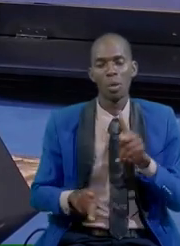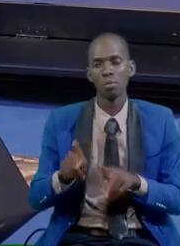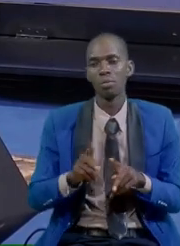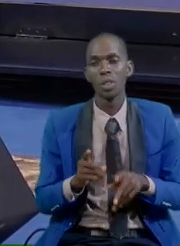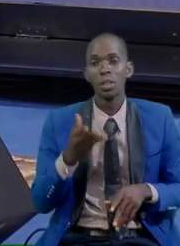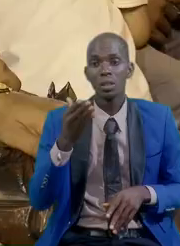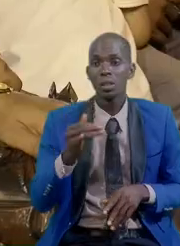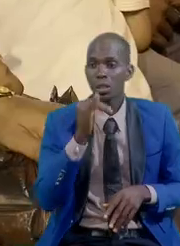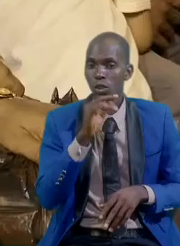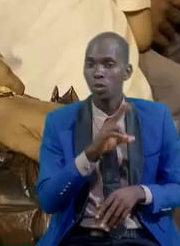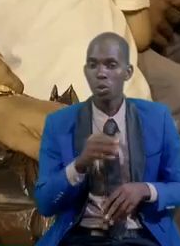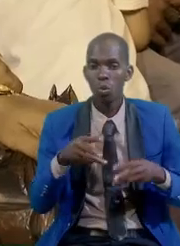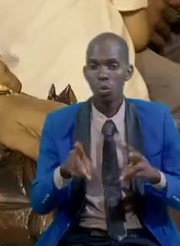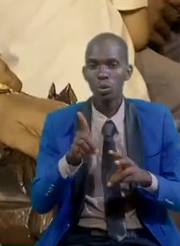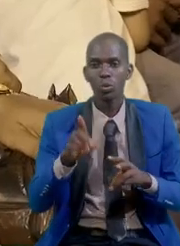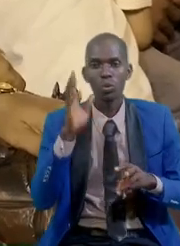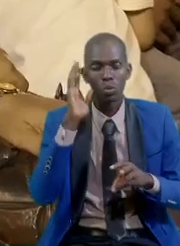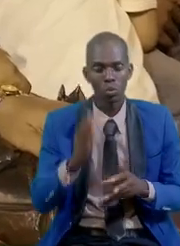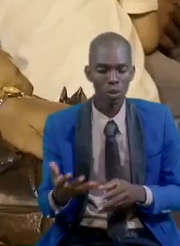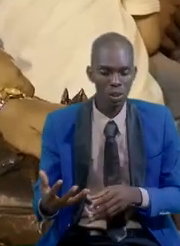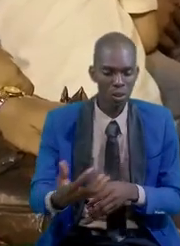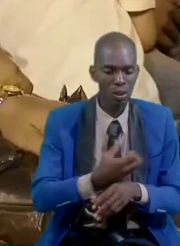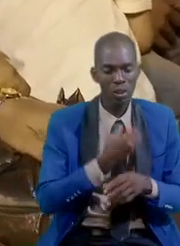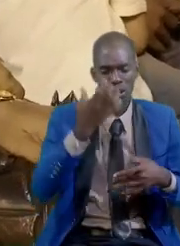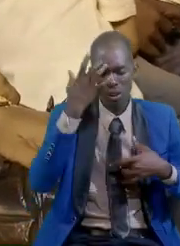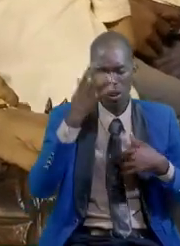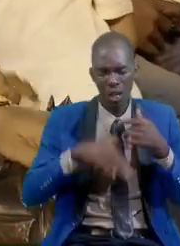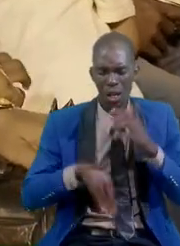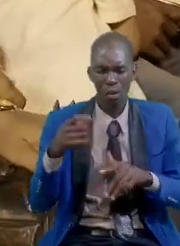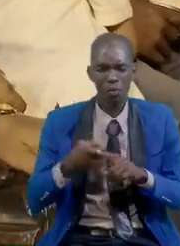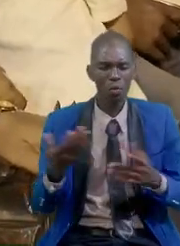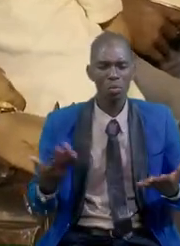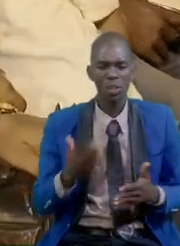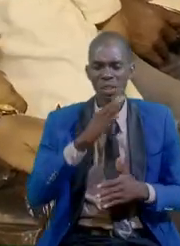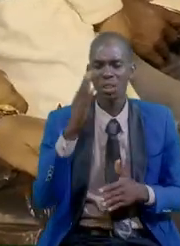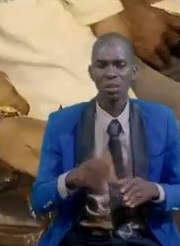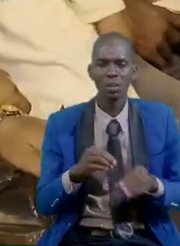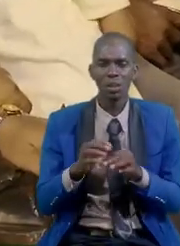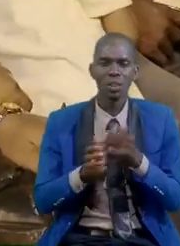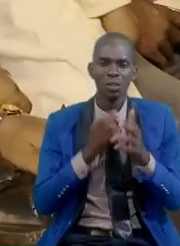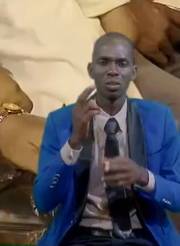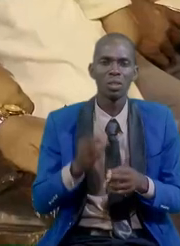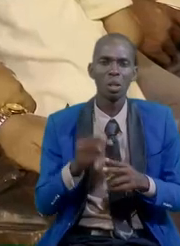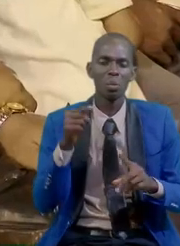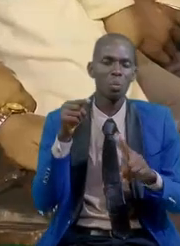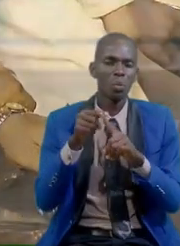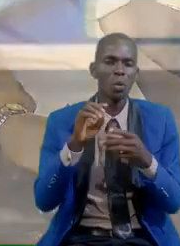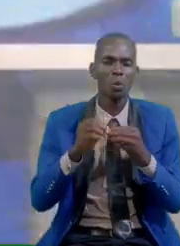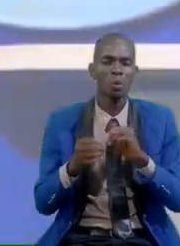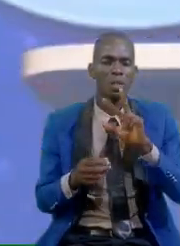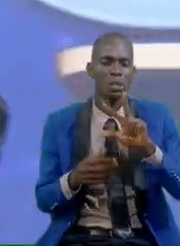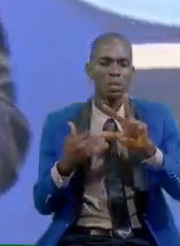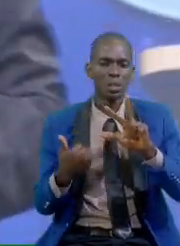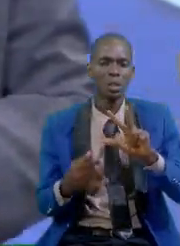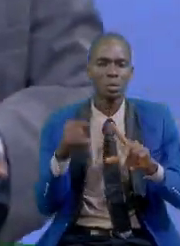carry sickness out of this place tonight. We're coming to point number three now. Point number three,